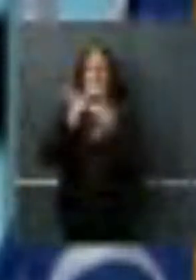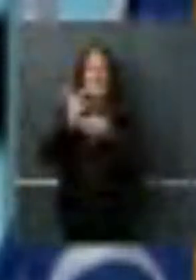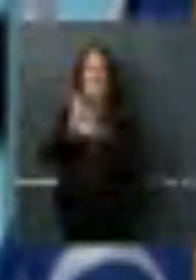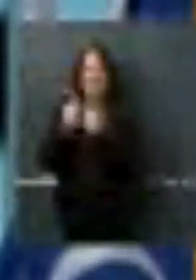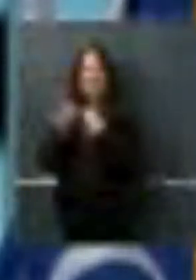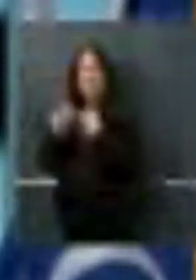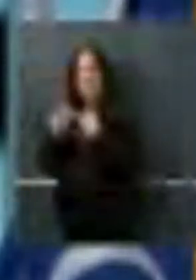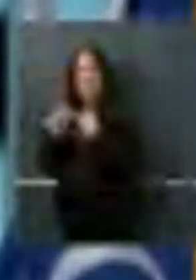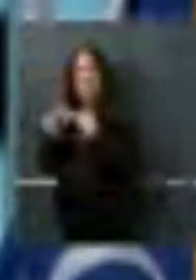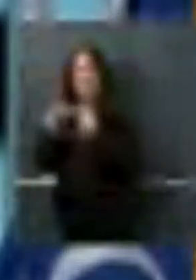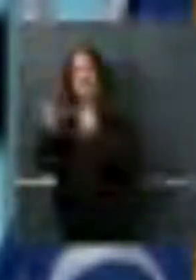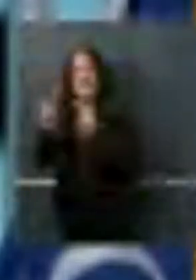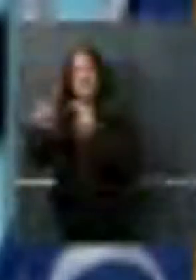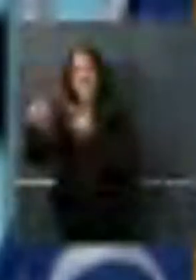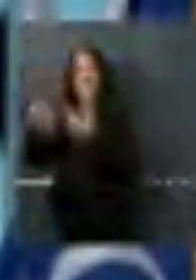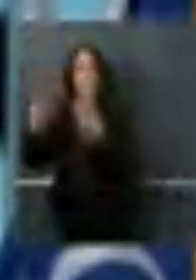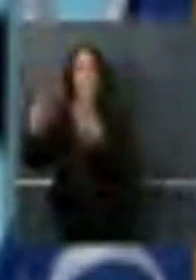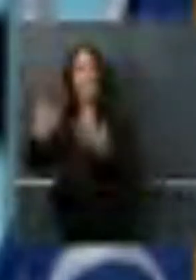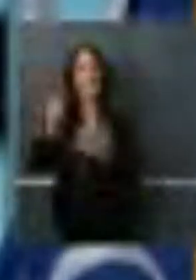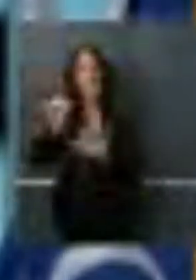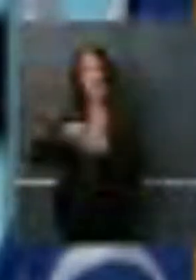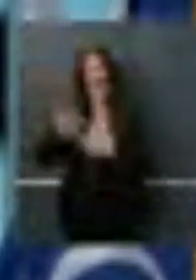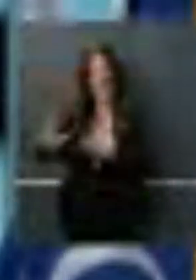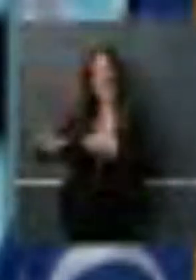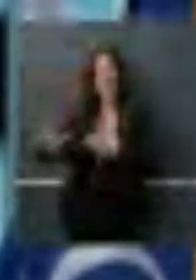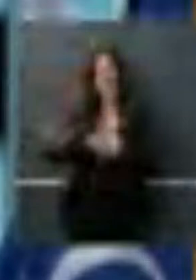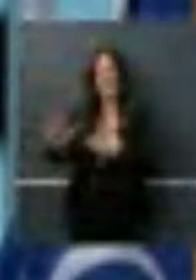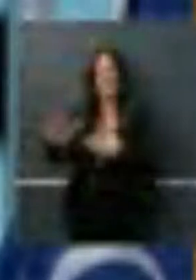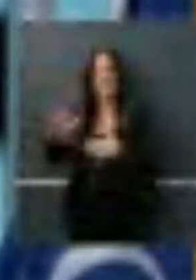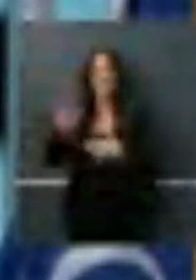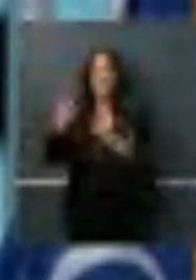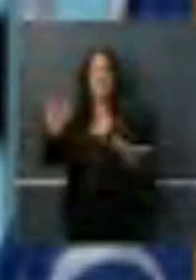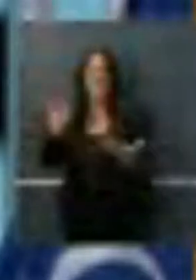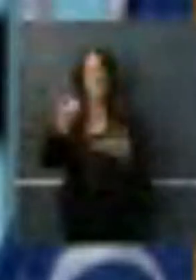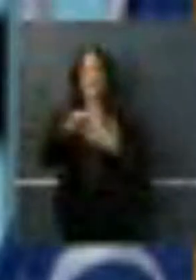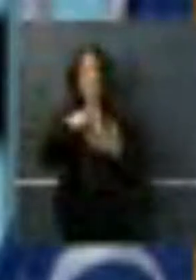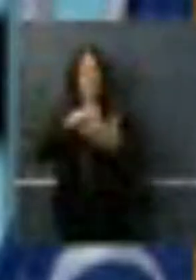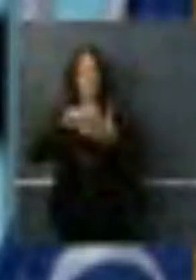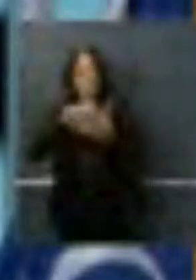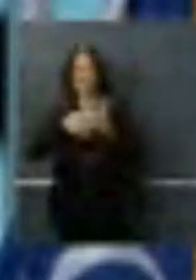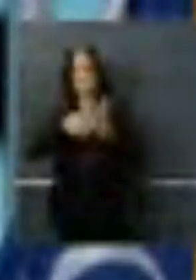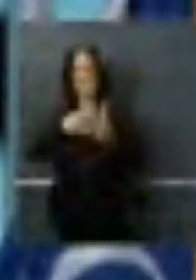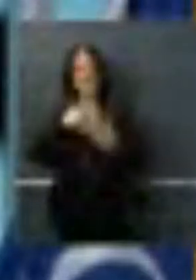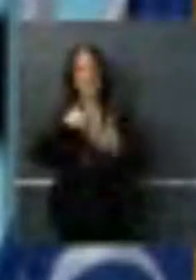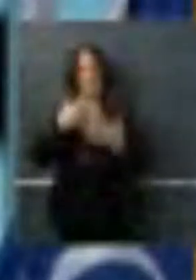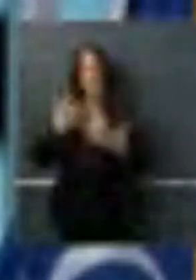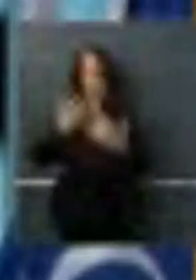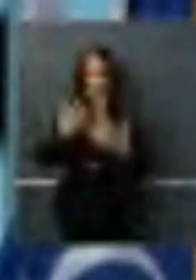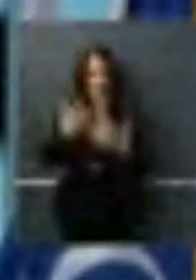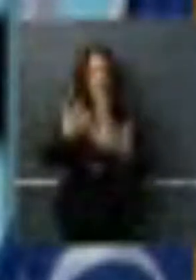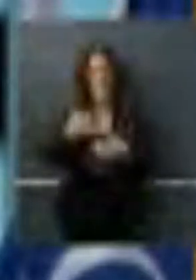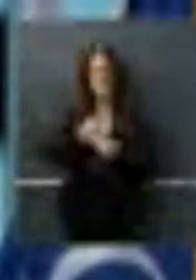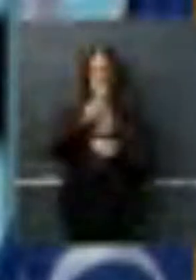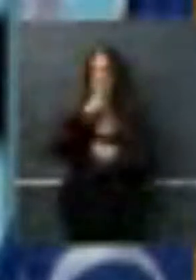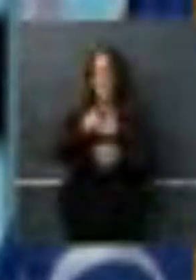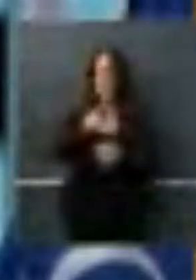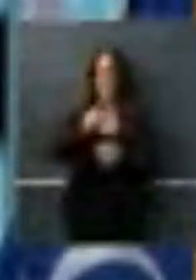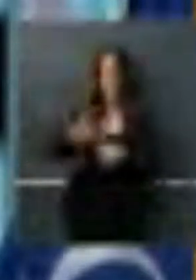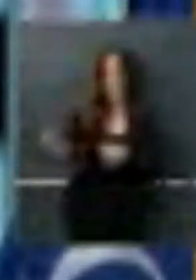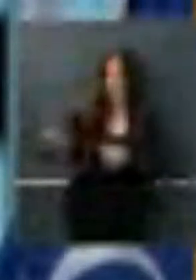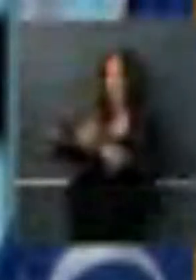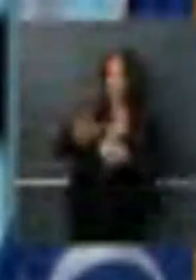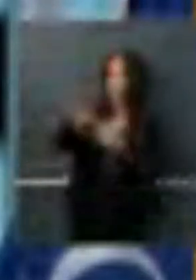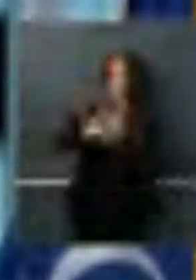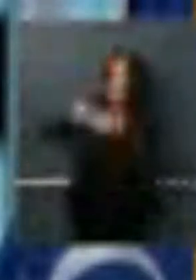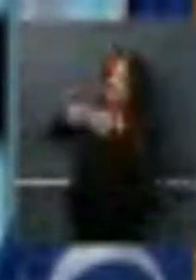as a point of emphasis because we are emphasizing the applications of those loans and the distributions of those loans. And we just want to make